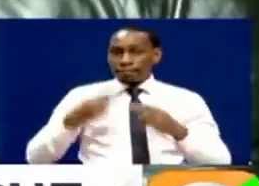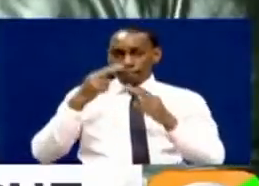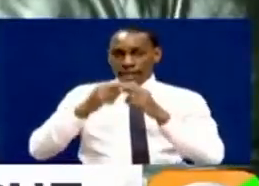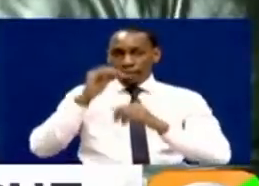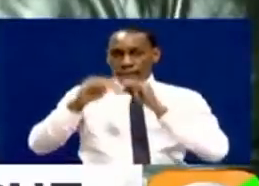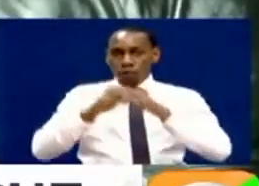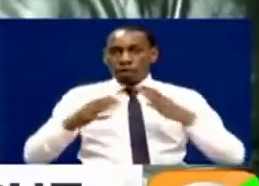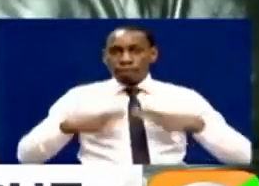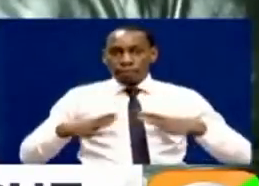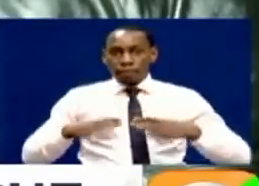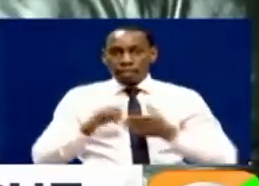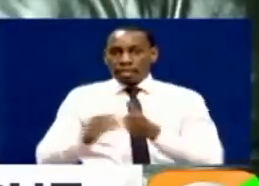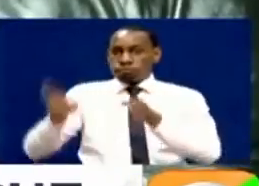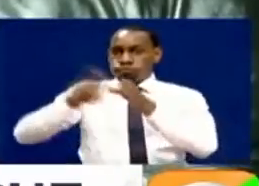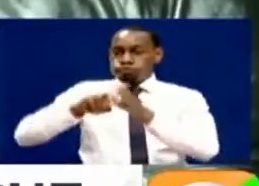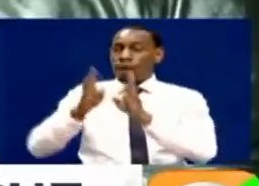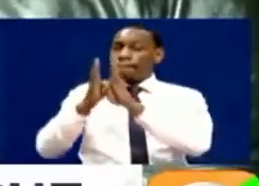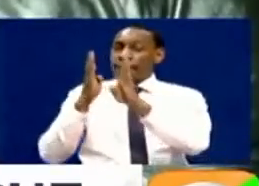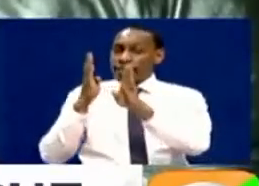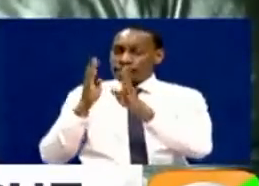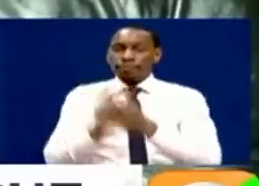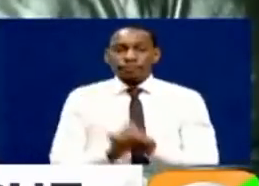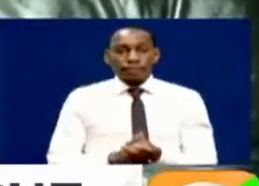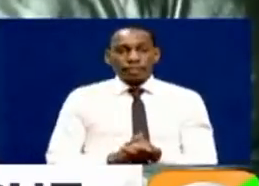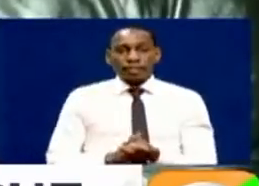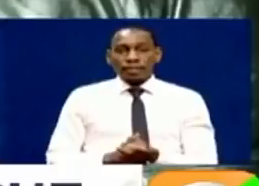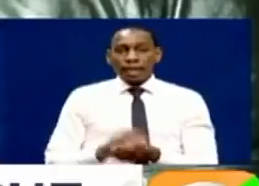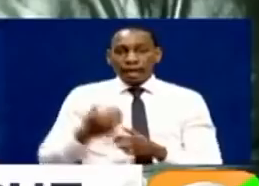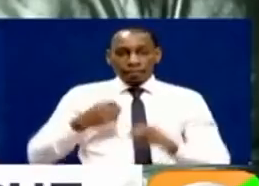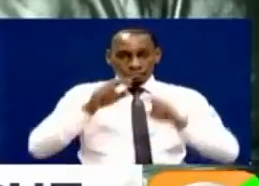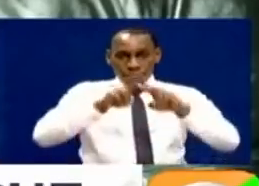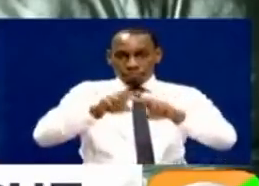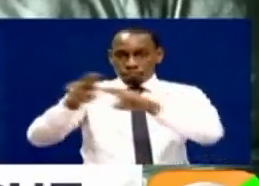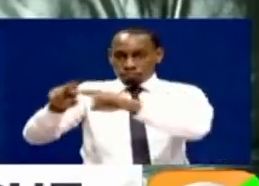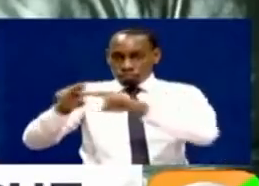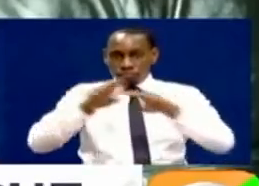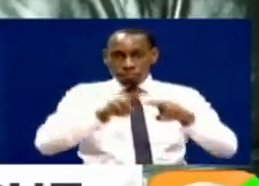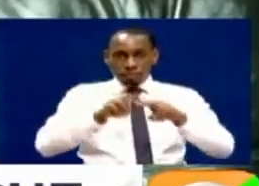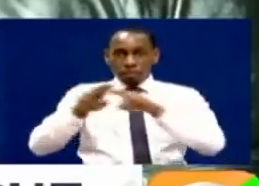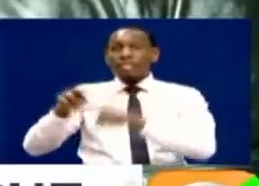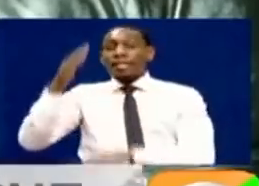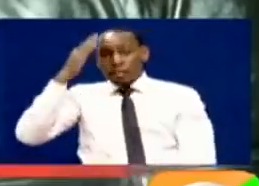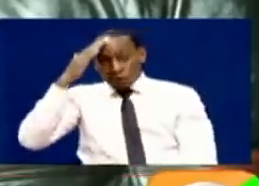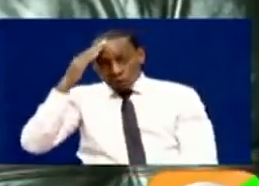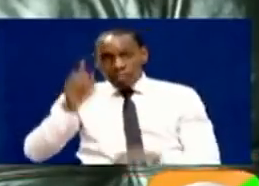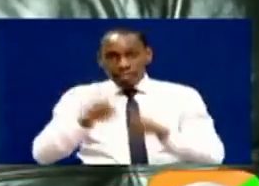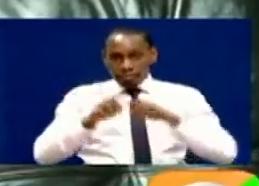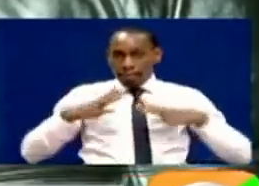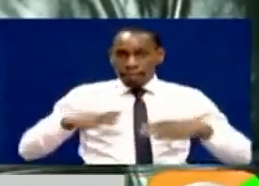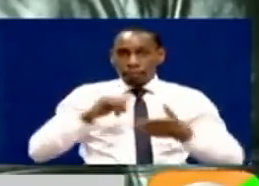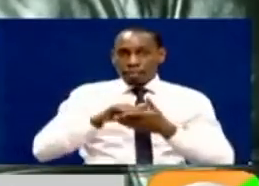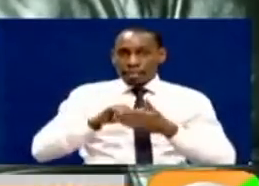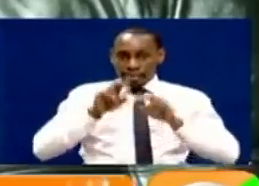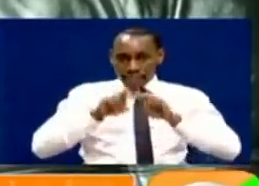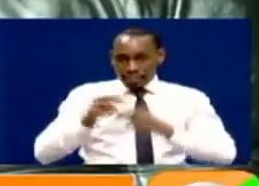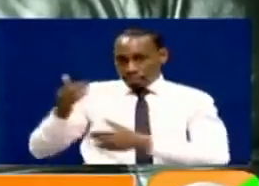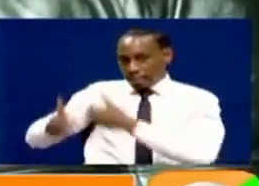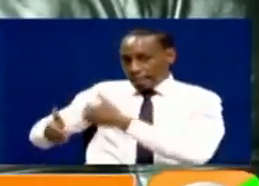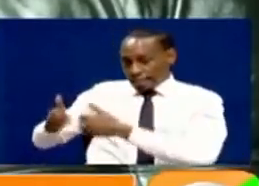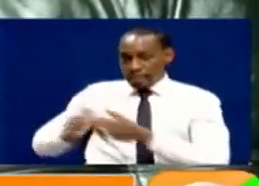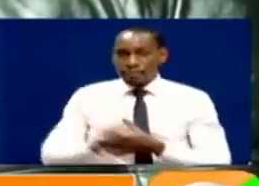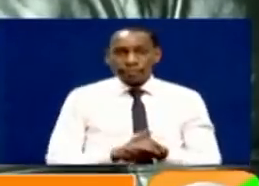wote ambao walikuwa kwa bus. Tumepata ile viti walikuwa wameketi na watu wenye walikuwa wameketi na